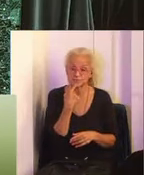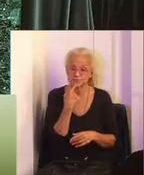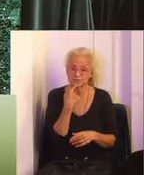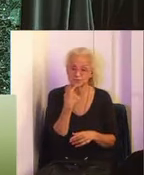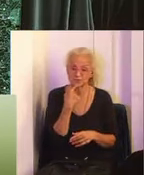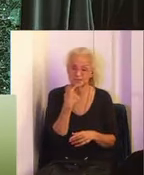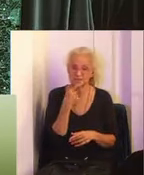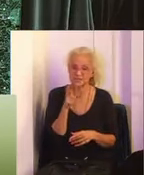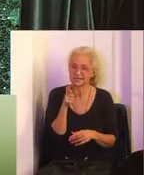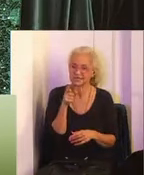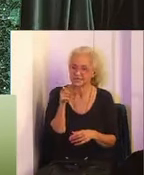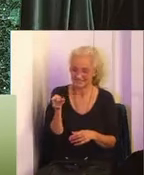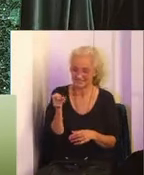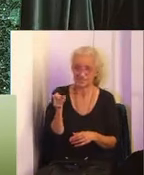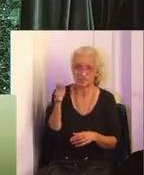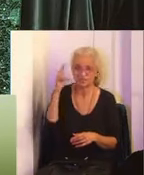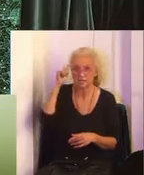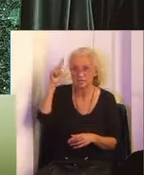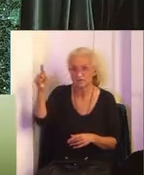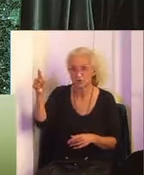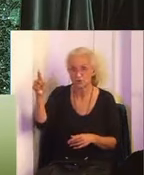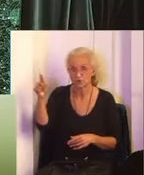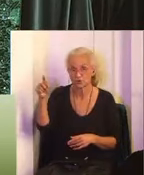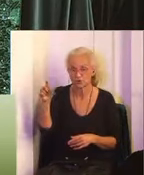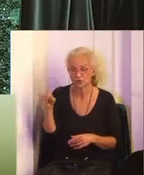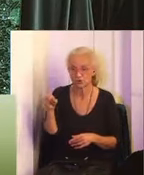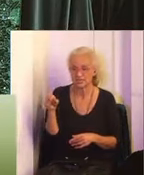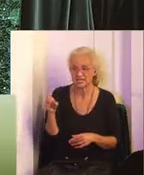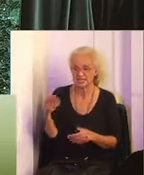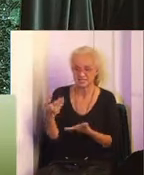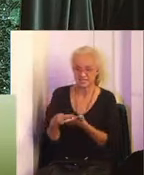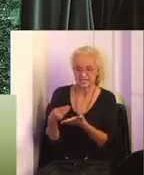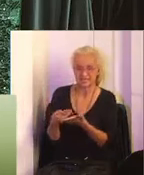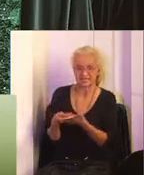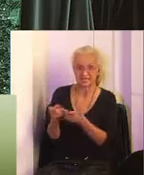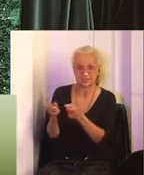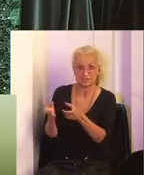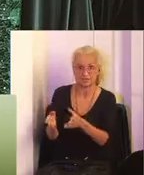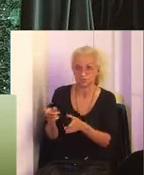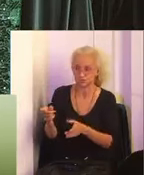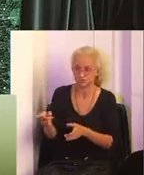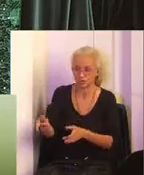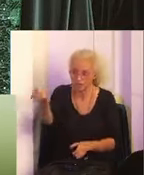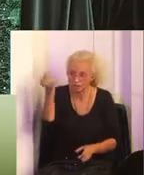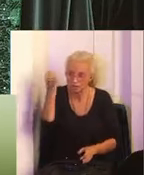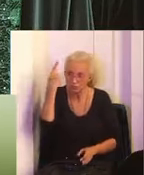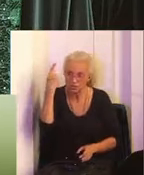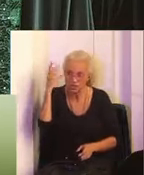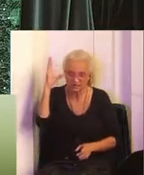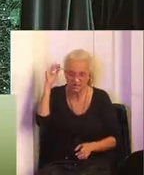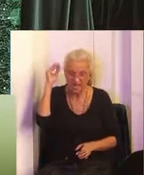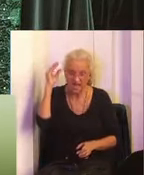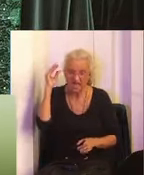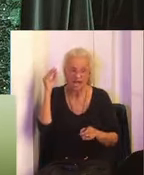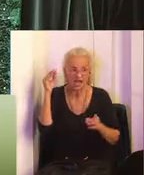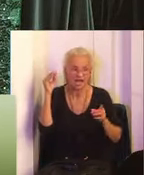was very clever. The asset manager understood that the guy was